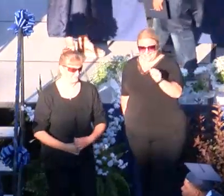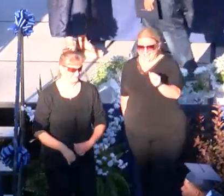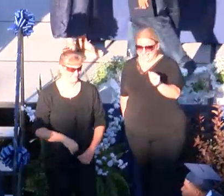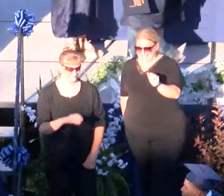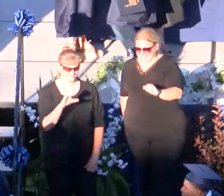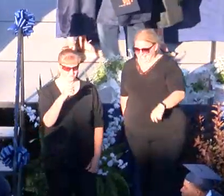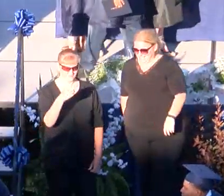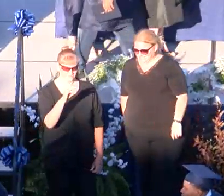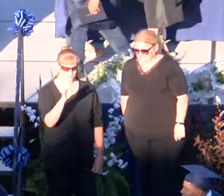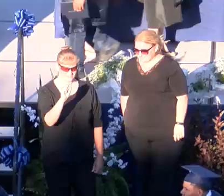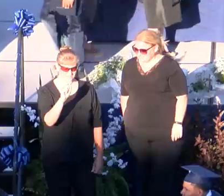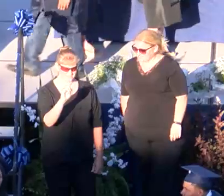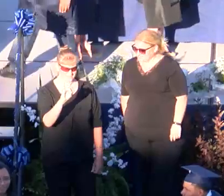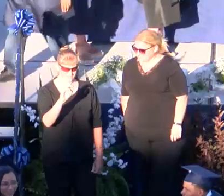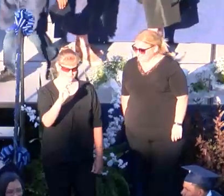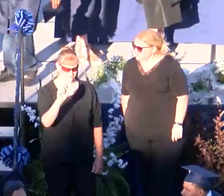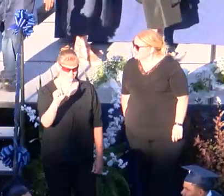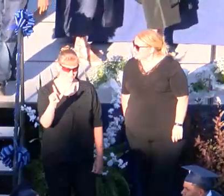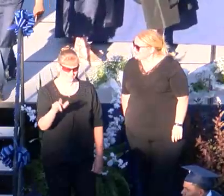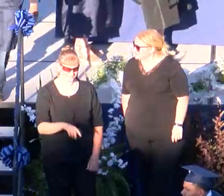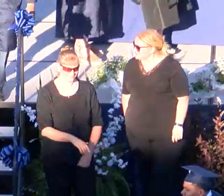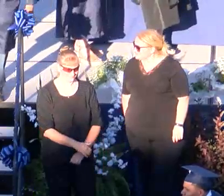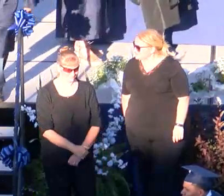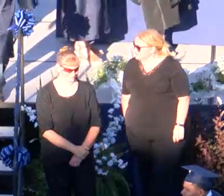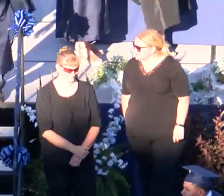Cristobal Silva.